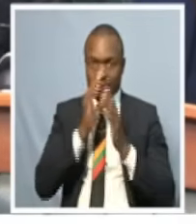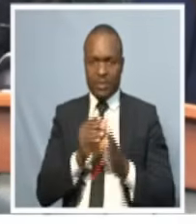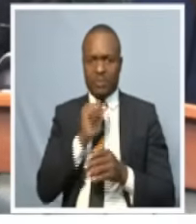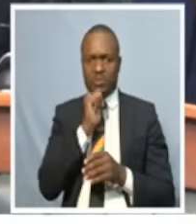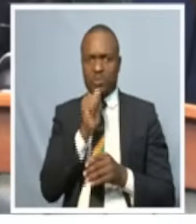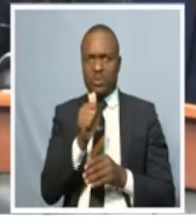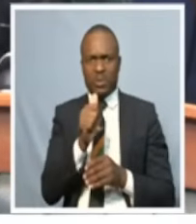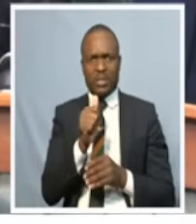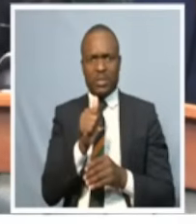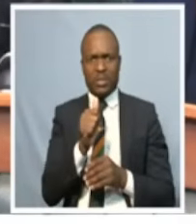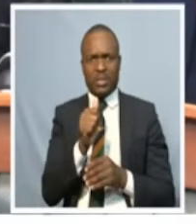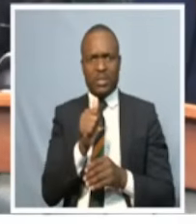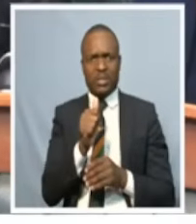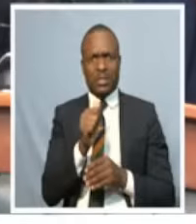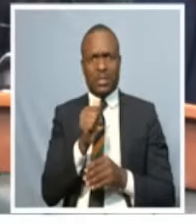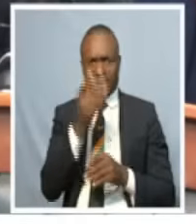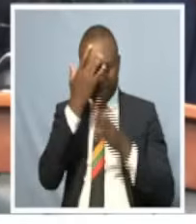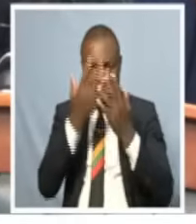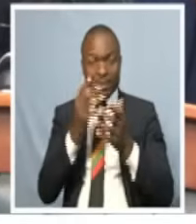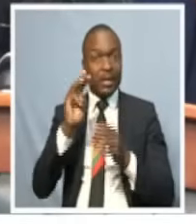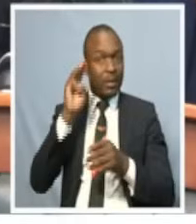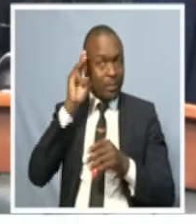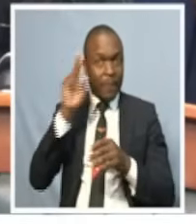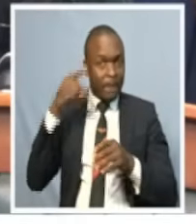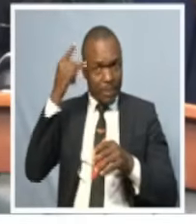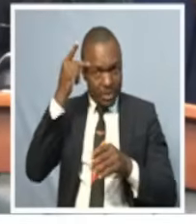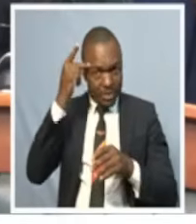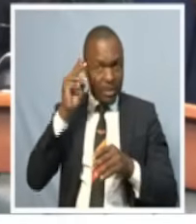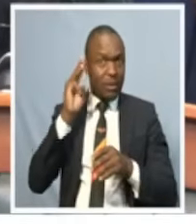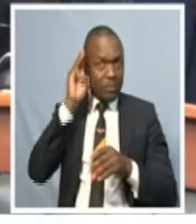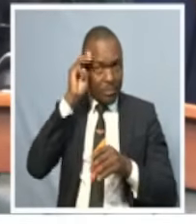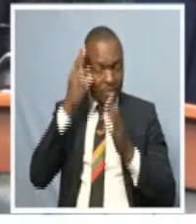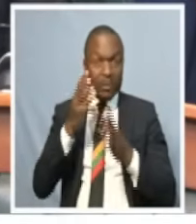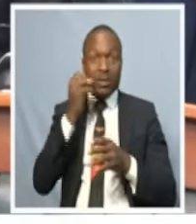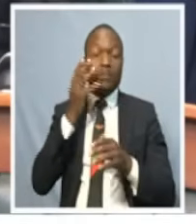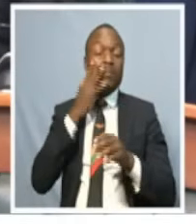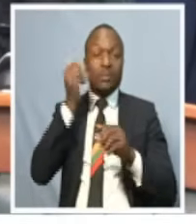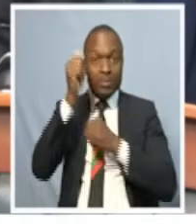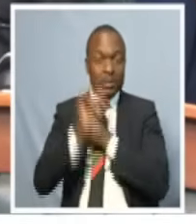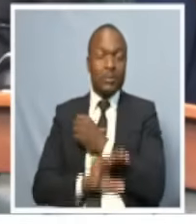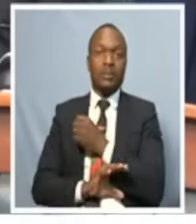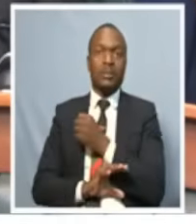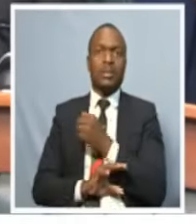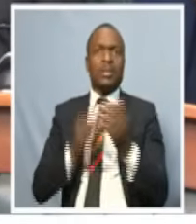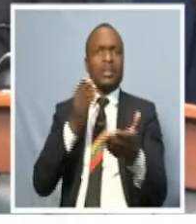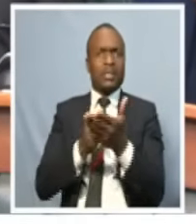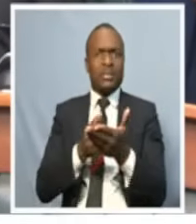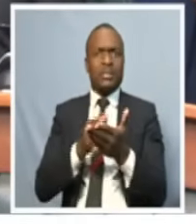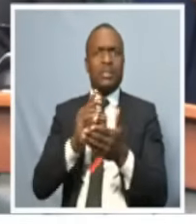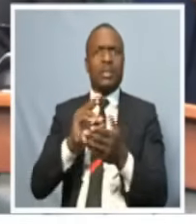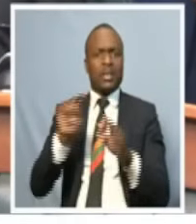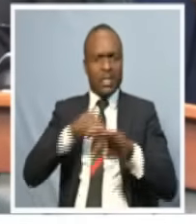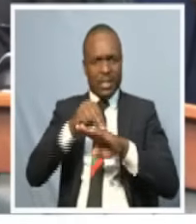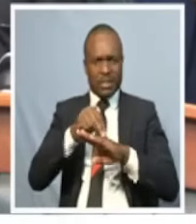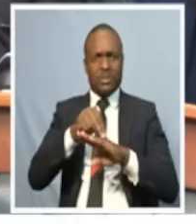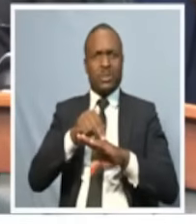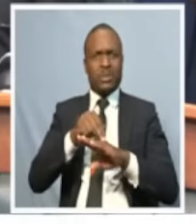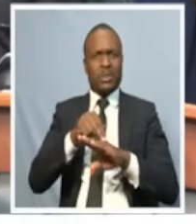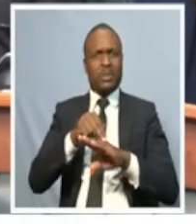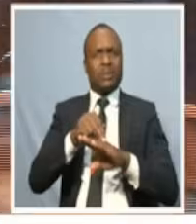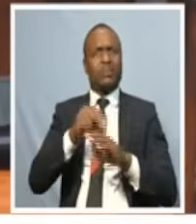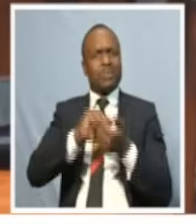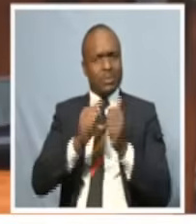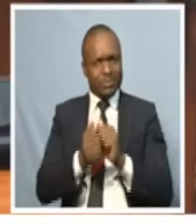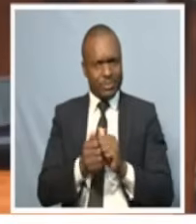I don't even expect politics from the Minister of Home Affairs because this is a national scandal, Madam Speaker. The Honorable